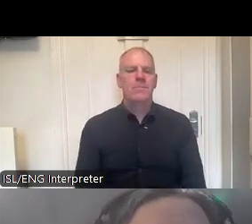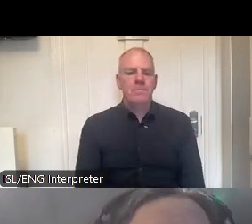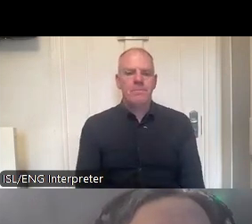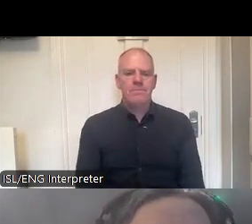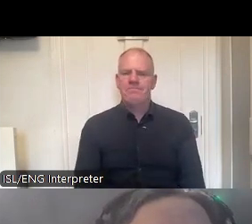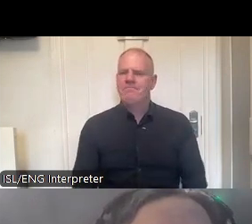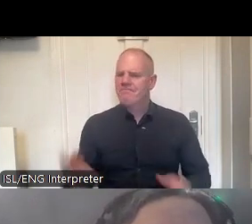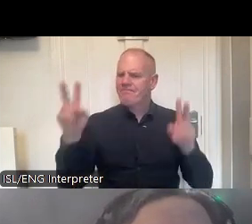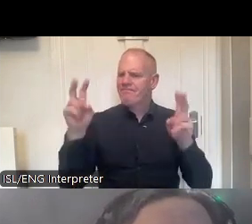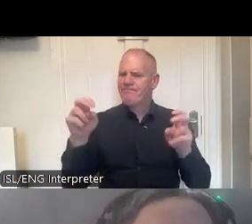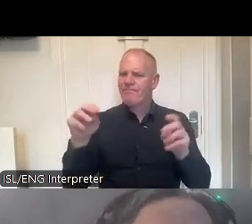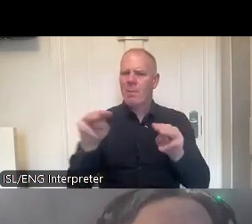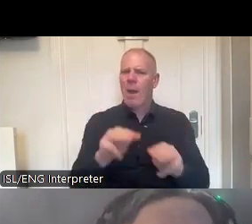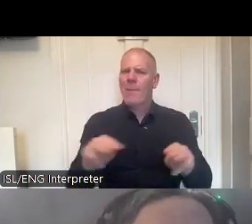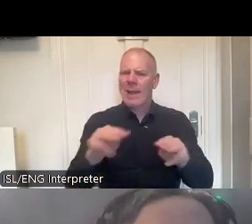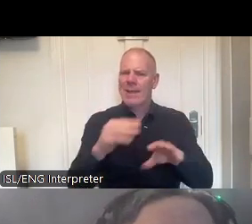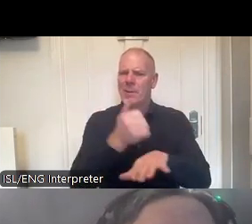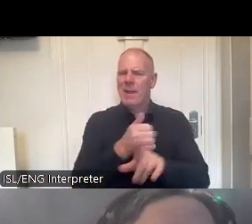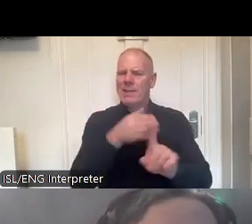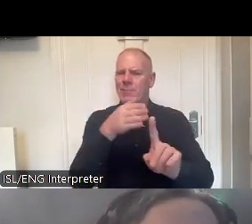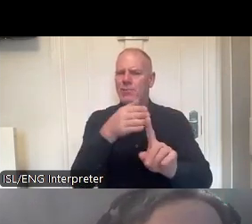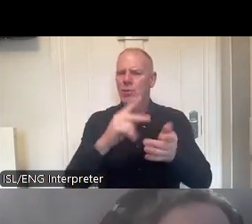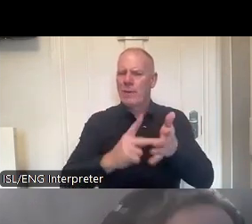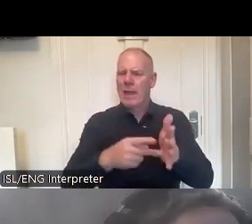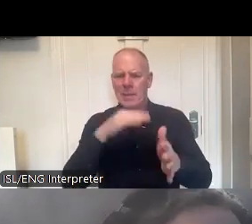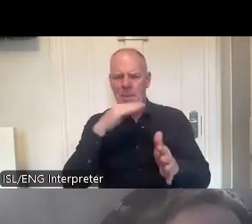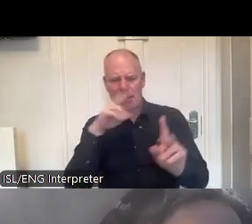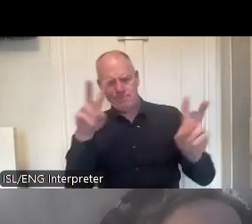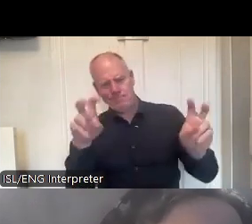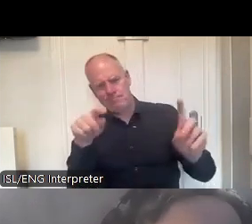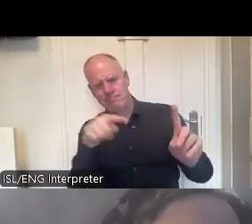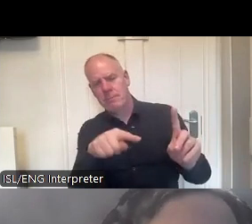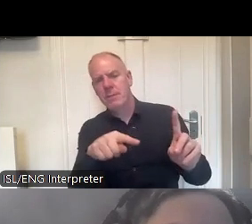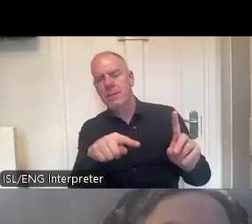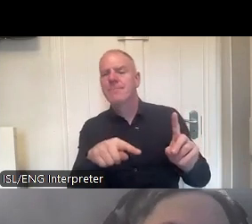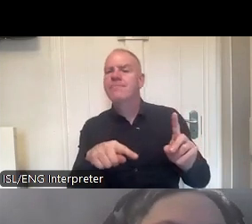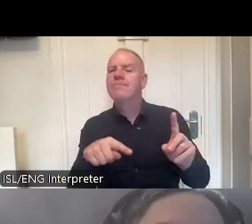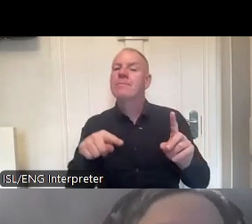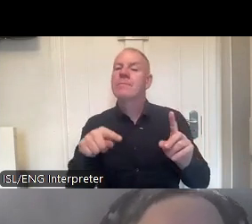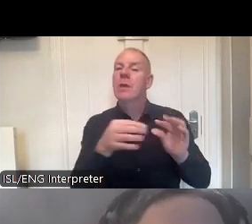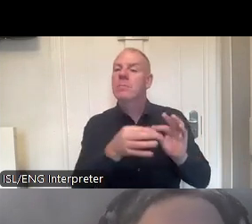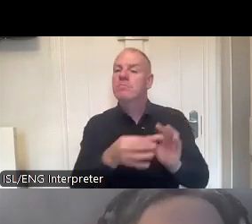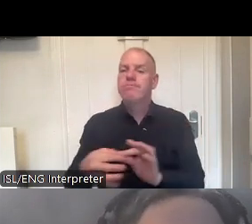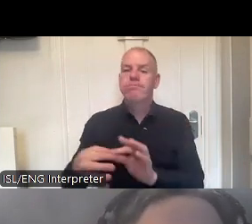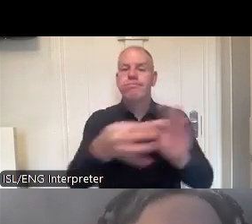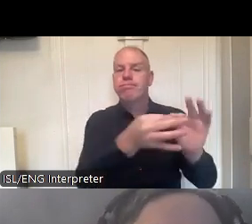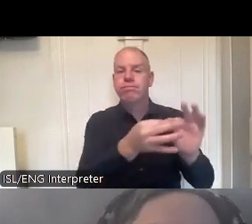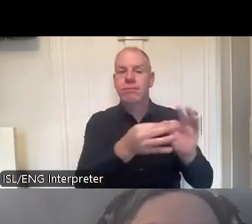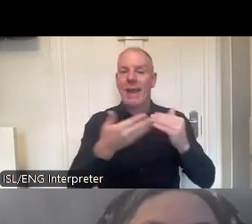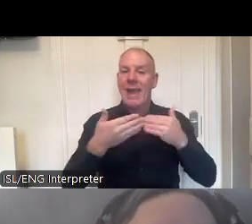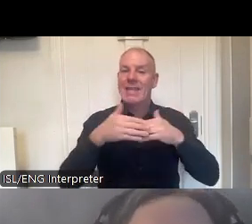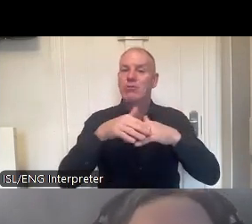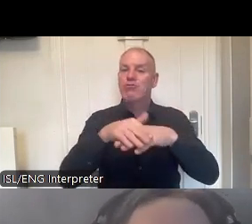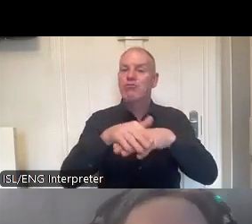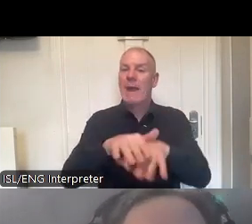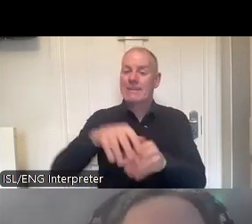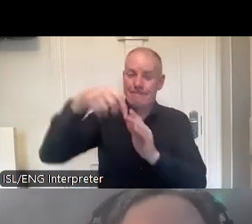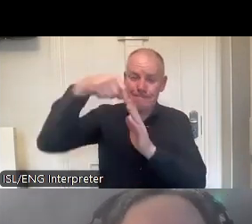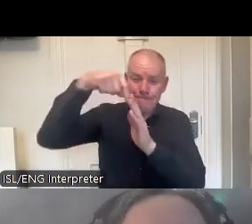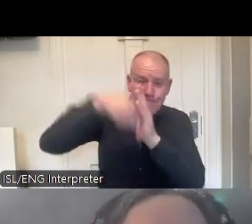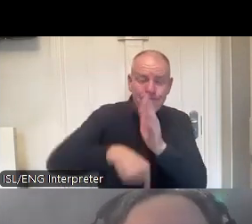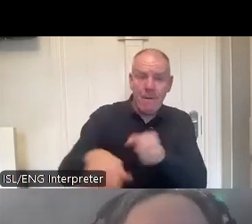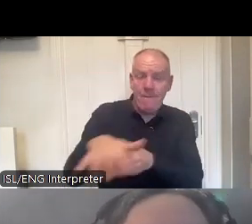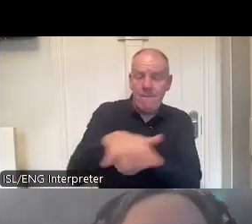population-based approach to planning? Well, it's defined as a cohesive integrated and comprehensive